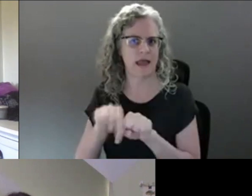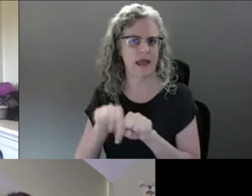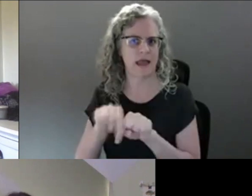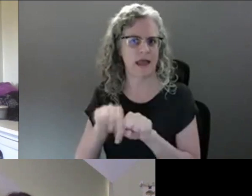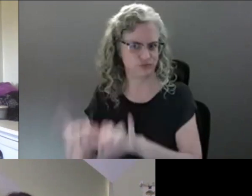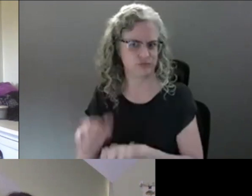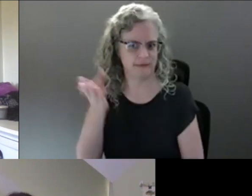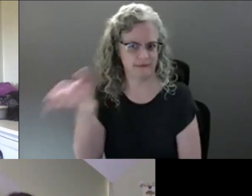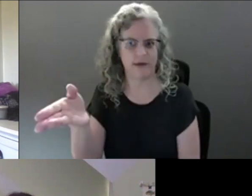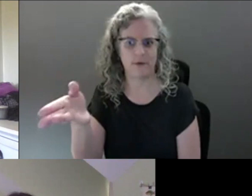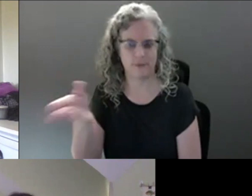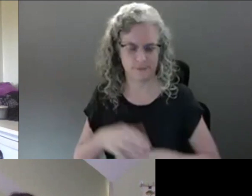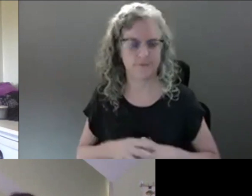chat.